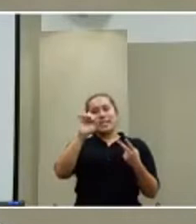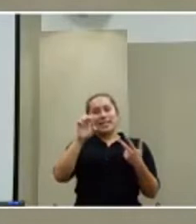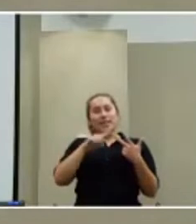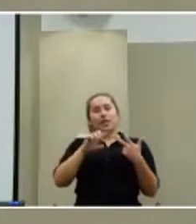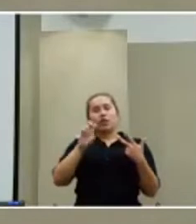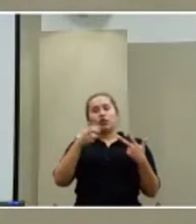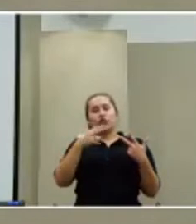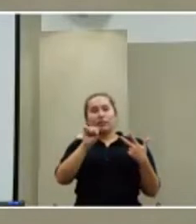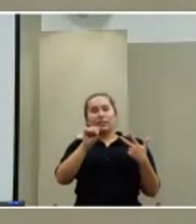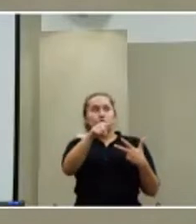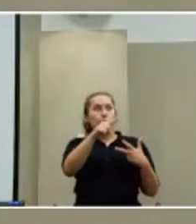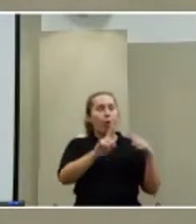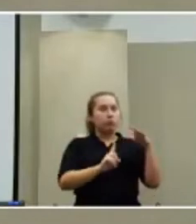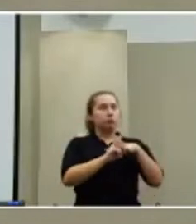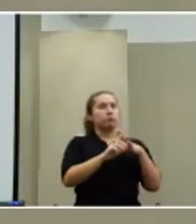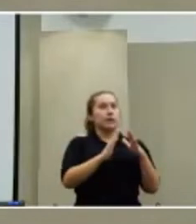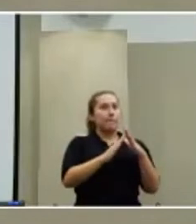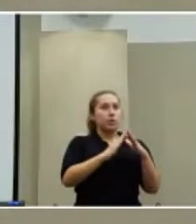community.